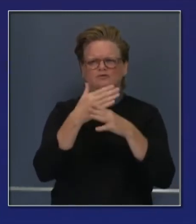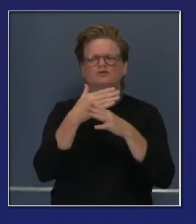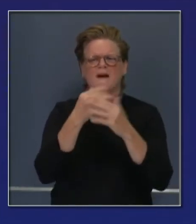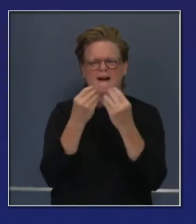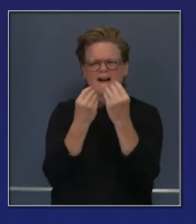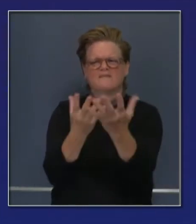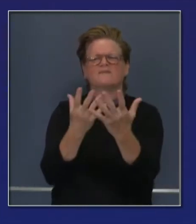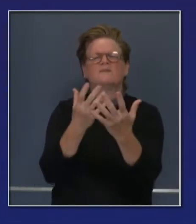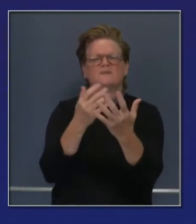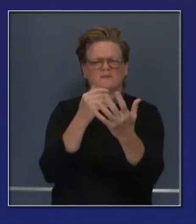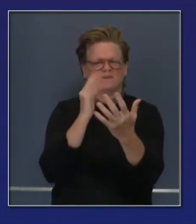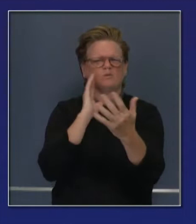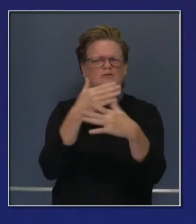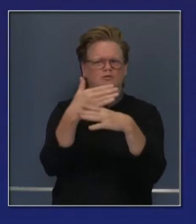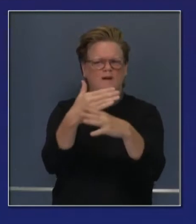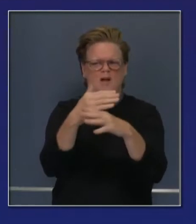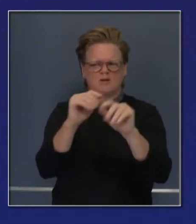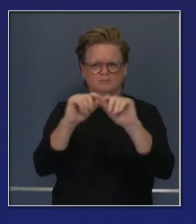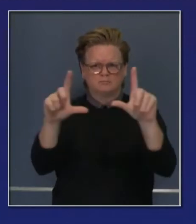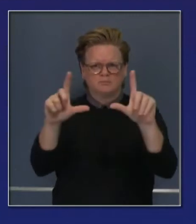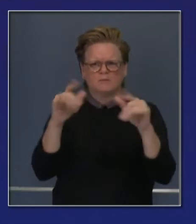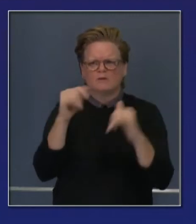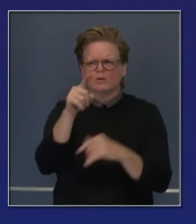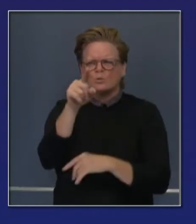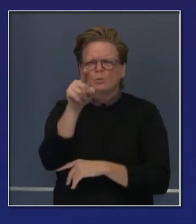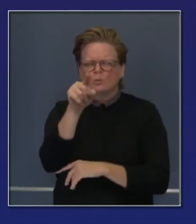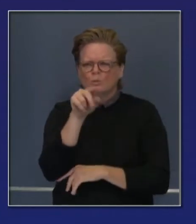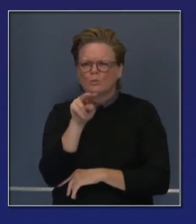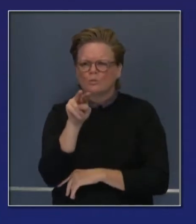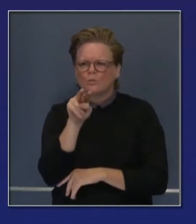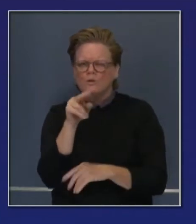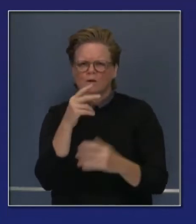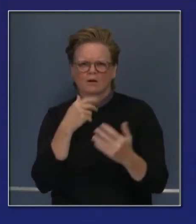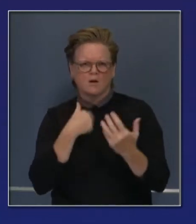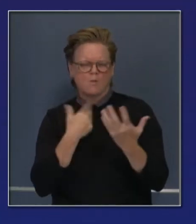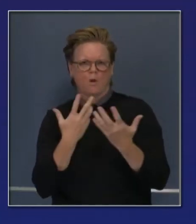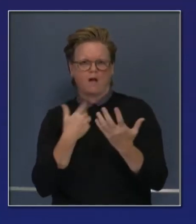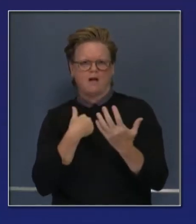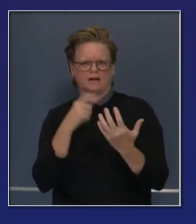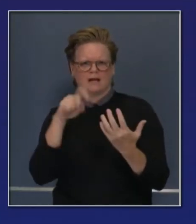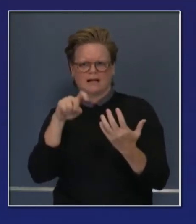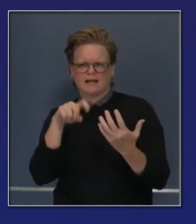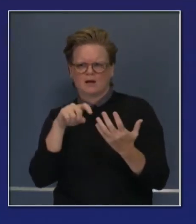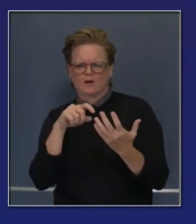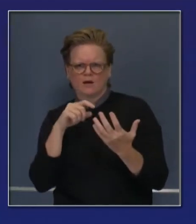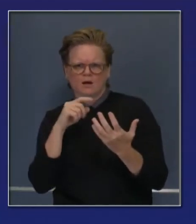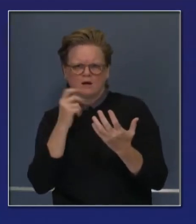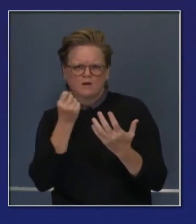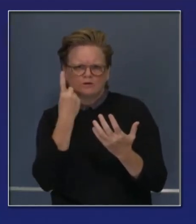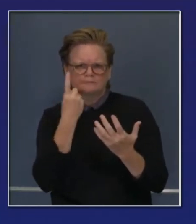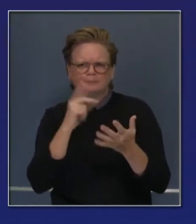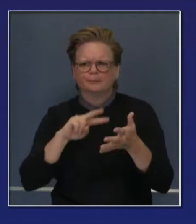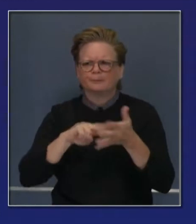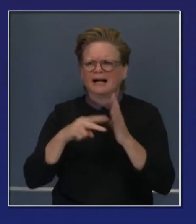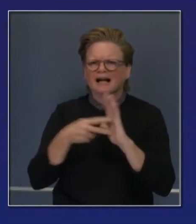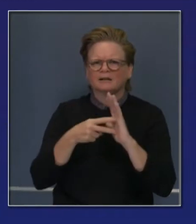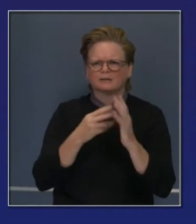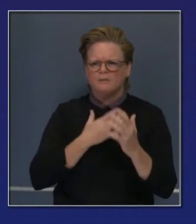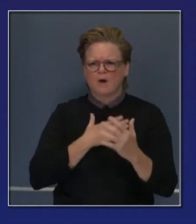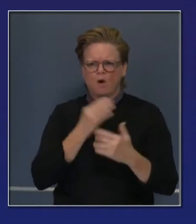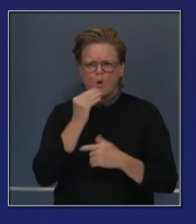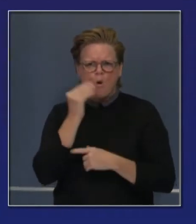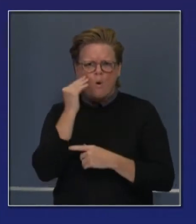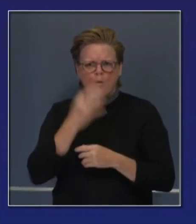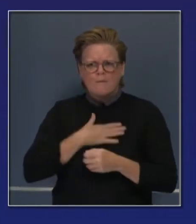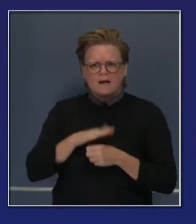our county is in this tier. What does that mean for me? What does it mean for the business down the street? But before I go into this example, I